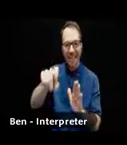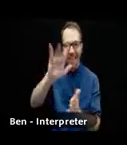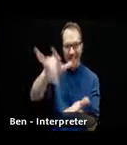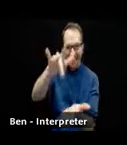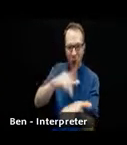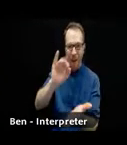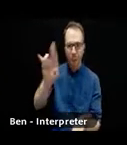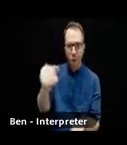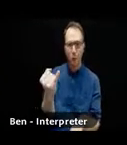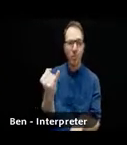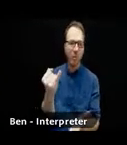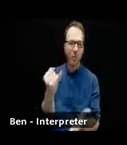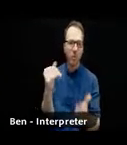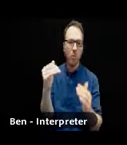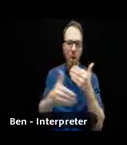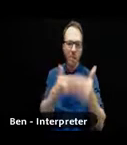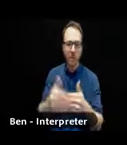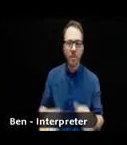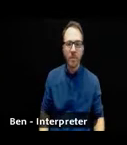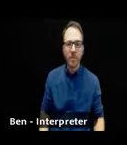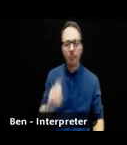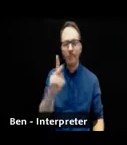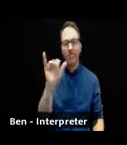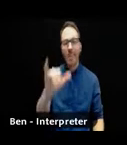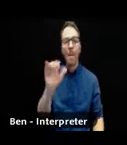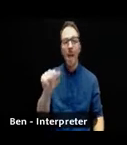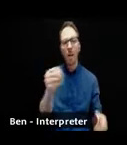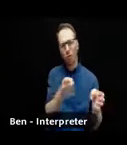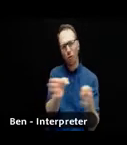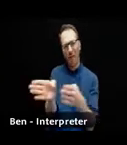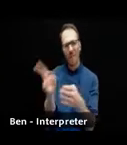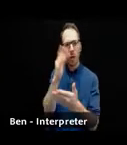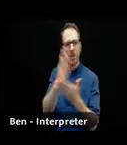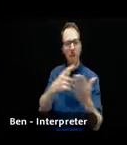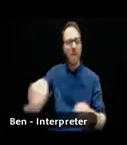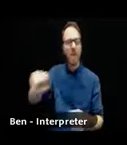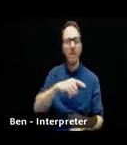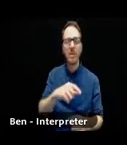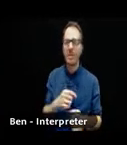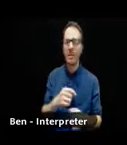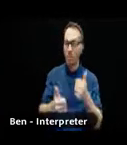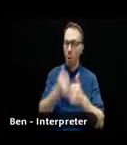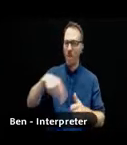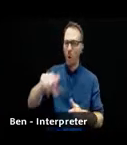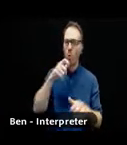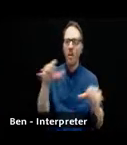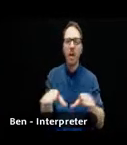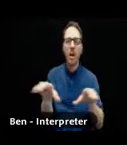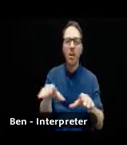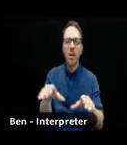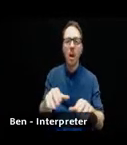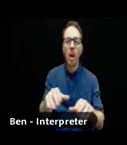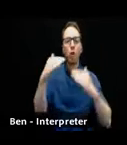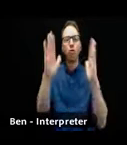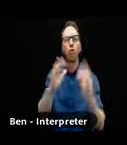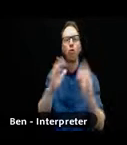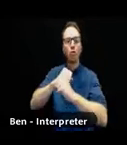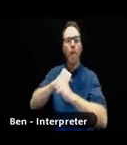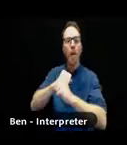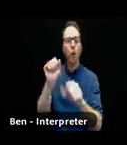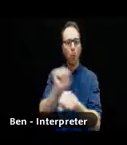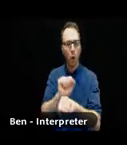restorative processes. And this may be a shift for some of us who, particularly those of us who've done shelter work, and we have